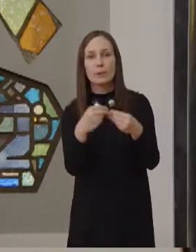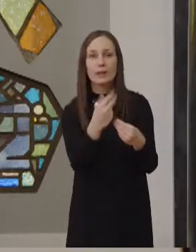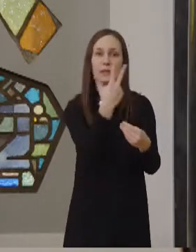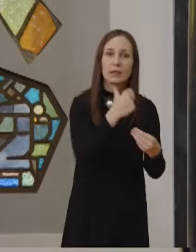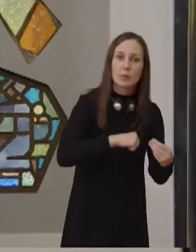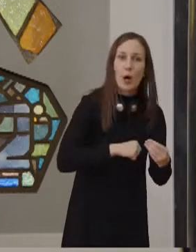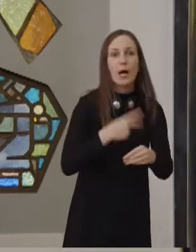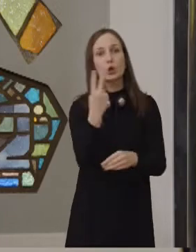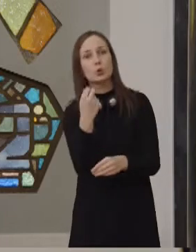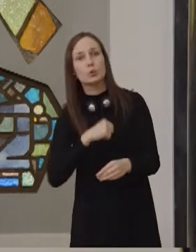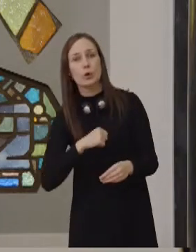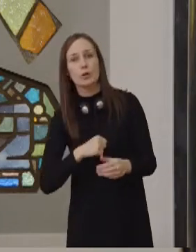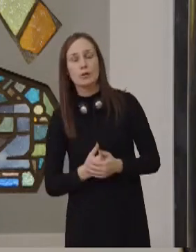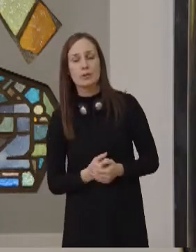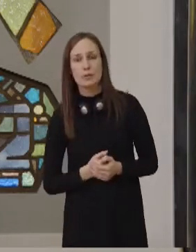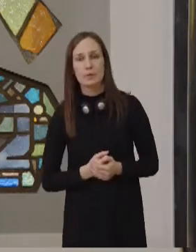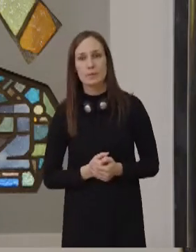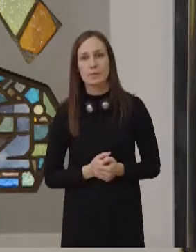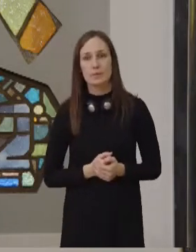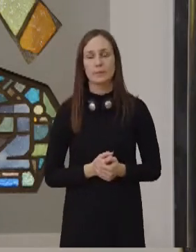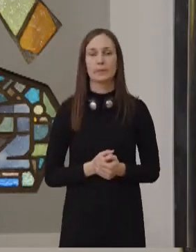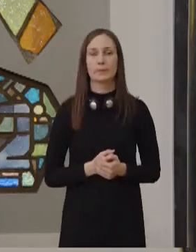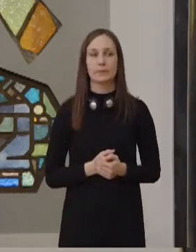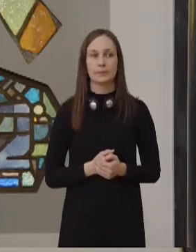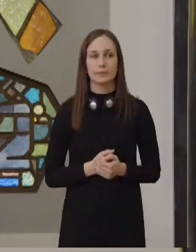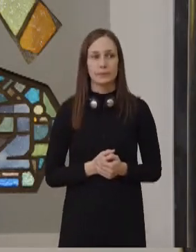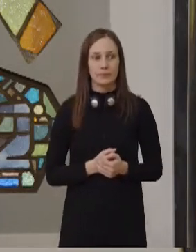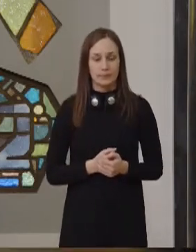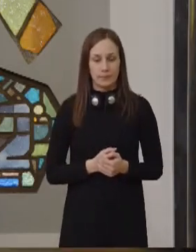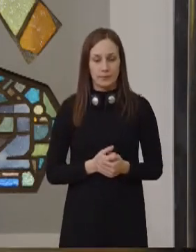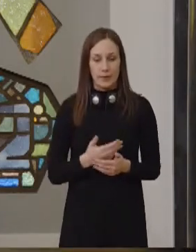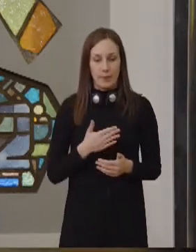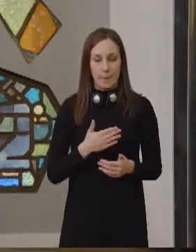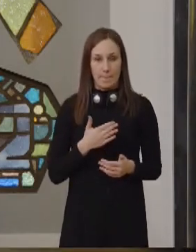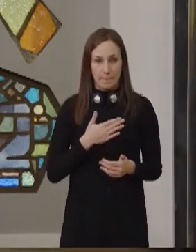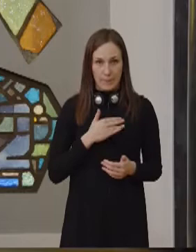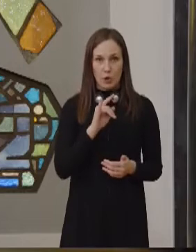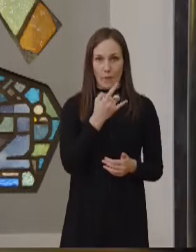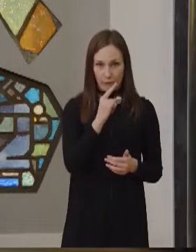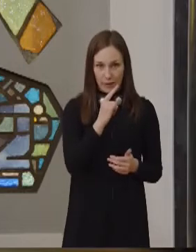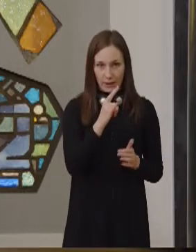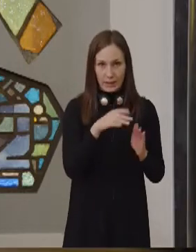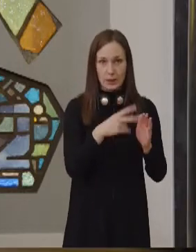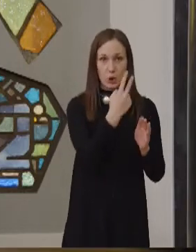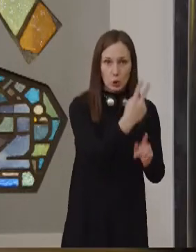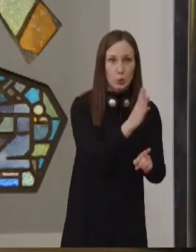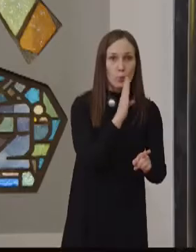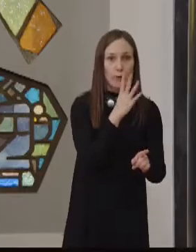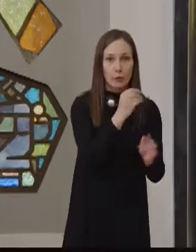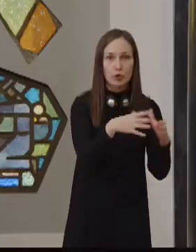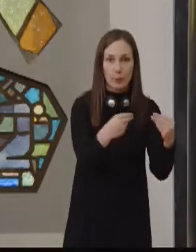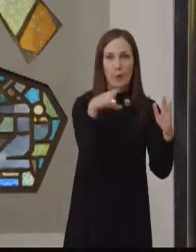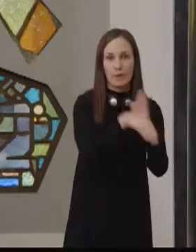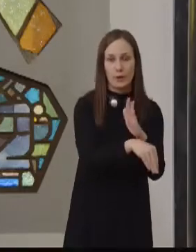is your child's family, does your child's family consist of 2 or 3 persons? Well,